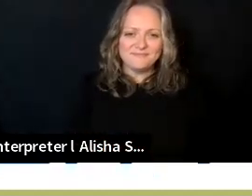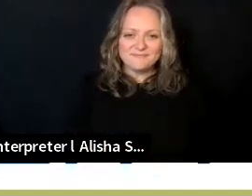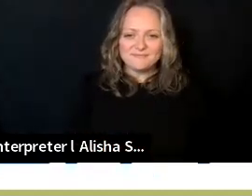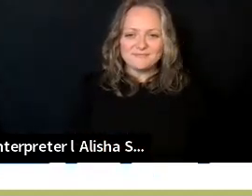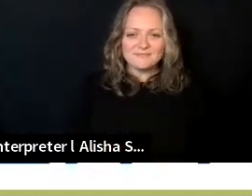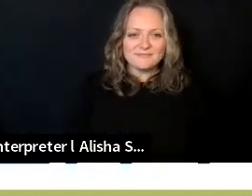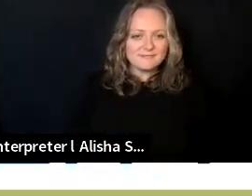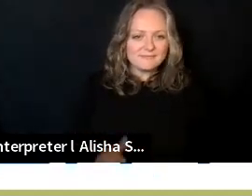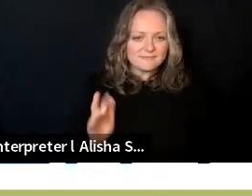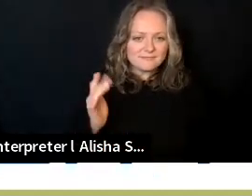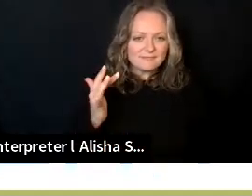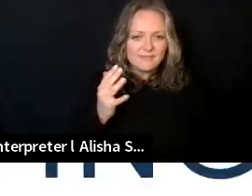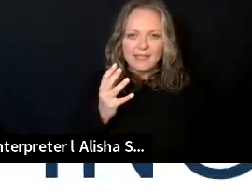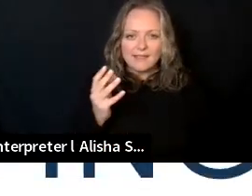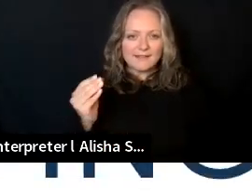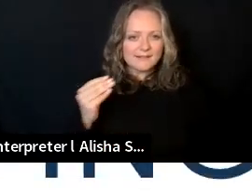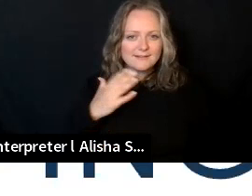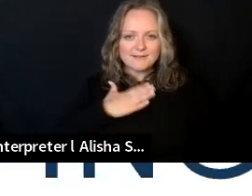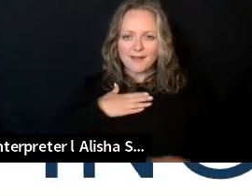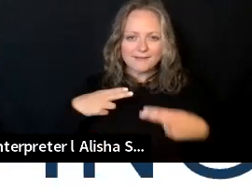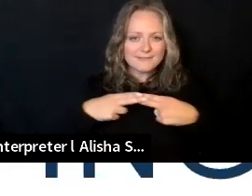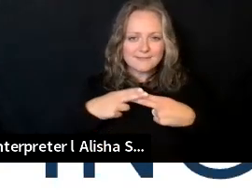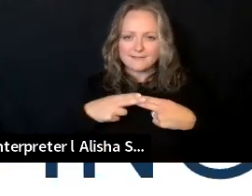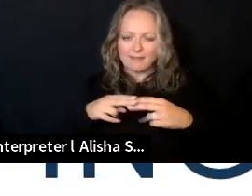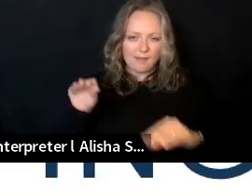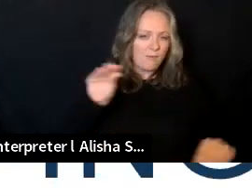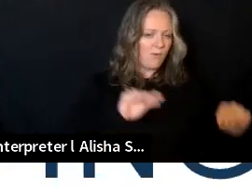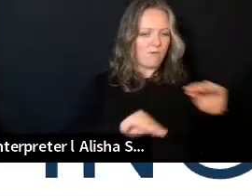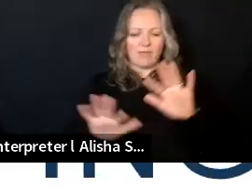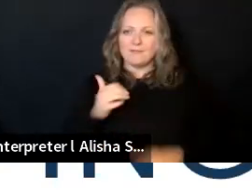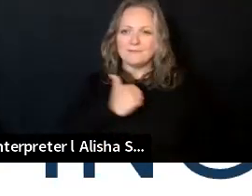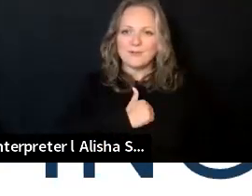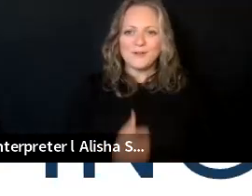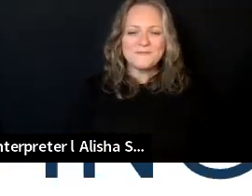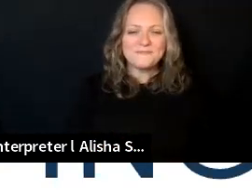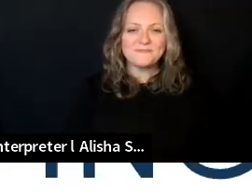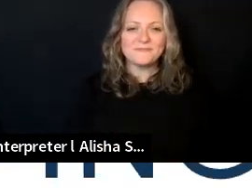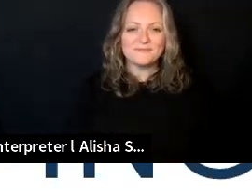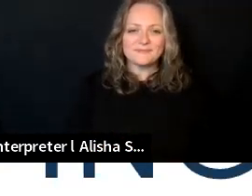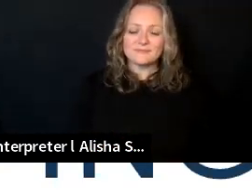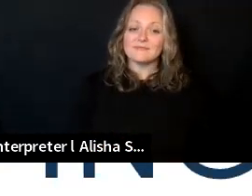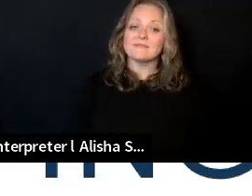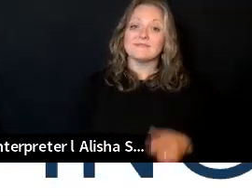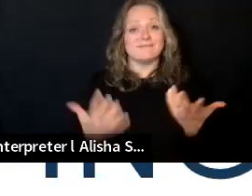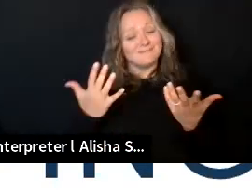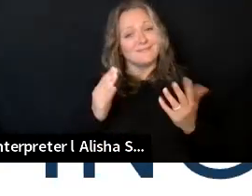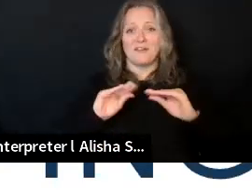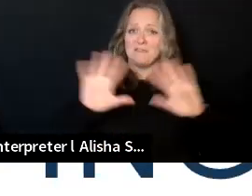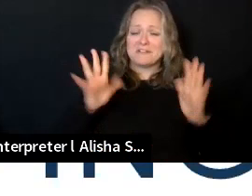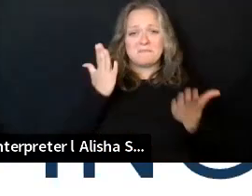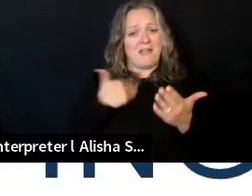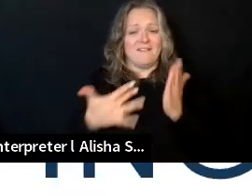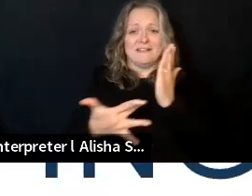And my slide moved. Sorry about that, guys. And as you can see, we may have some technical issues, so we